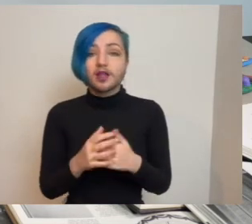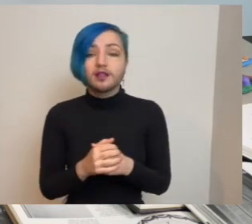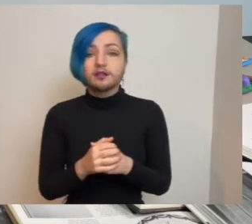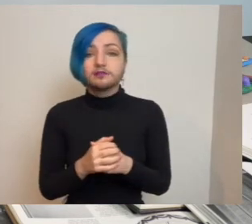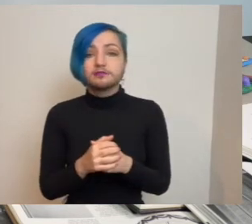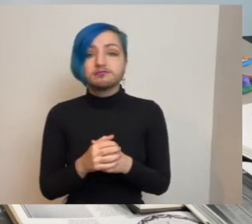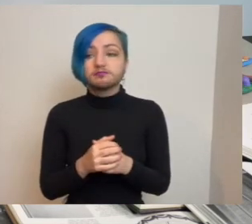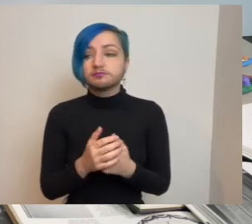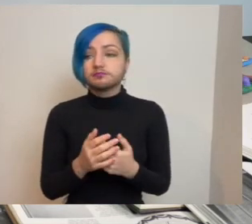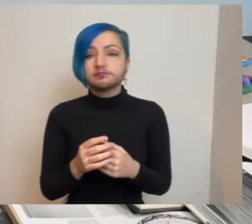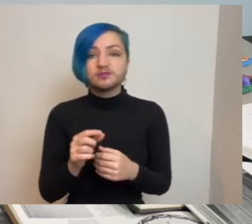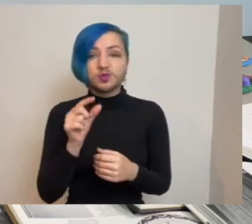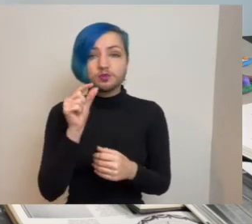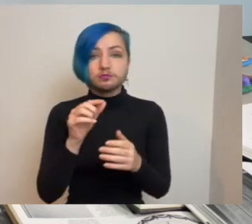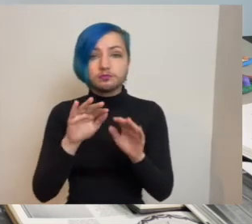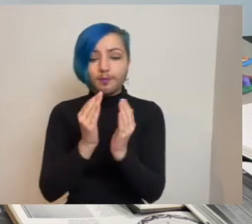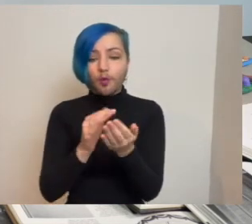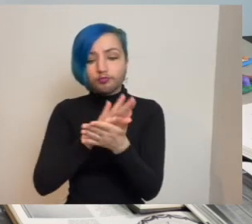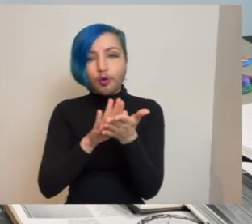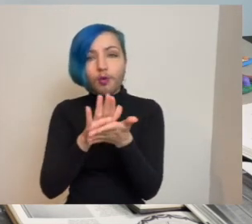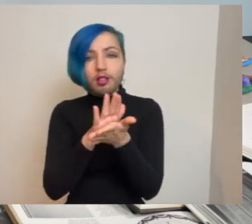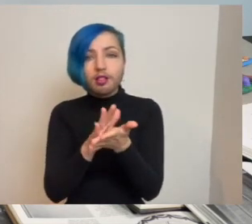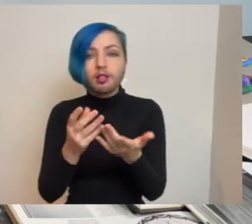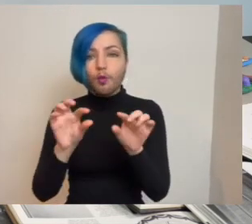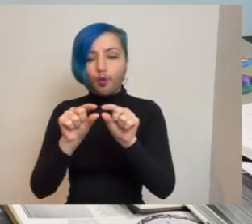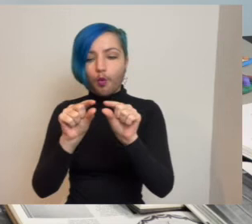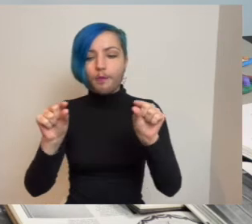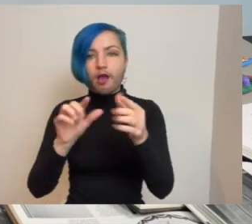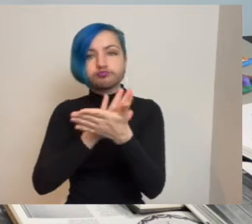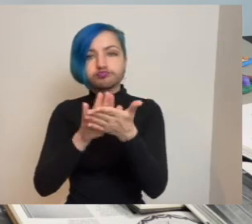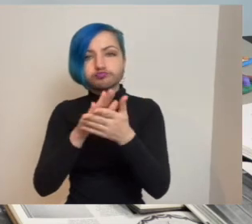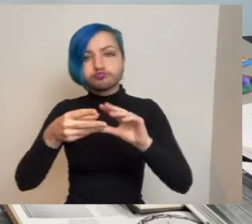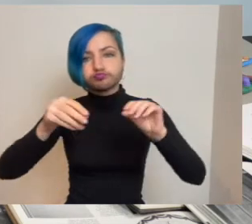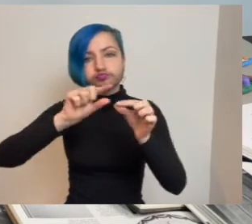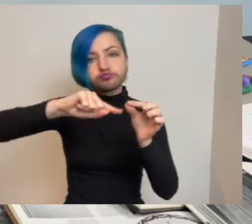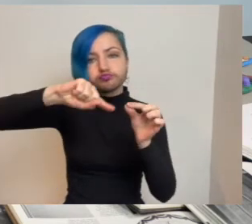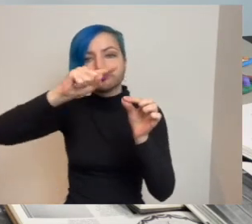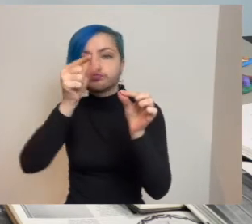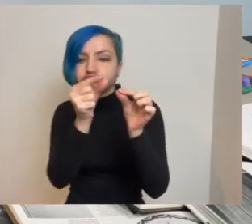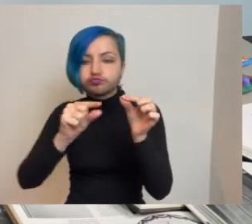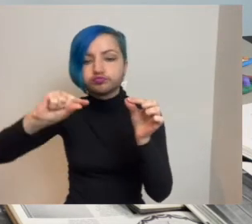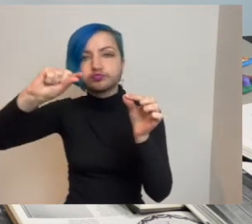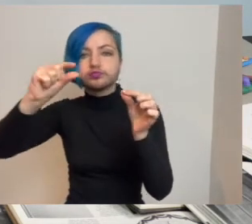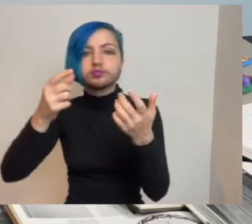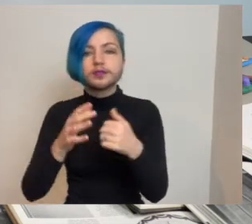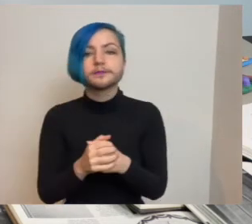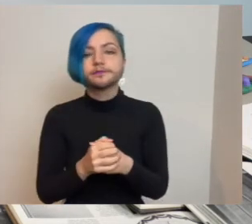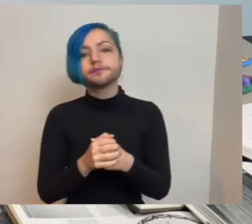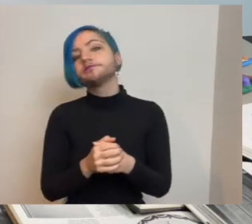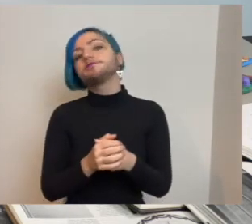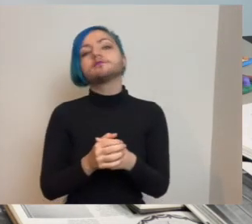roll little balls up. You can make kind of oblong shapes and kind of twirl them around. And when you want